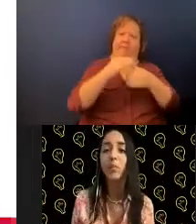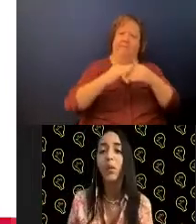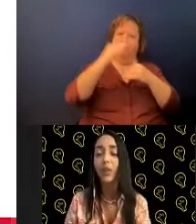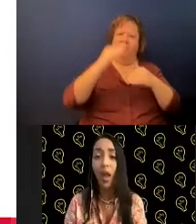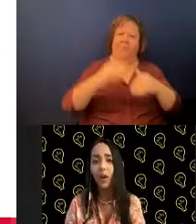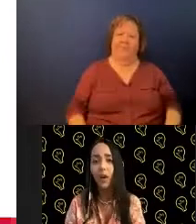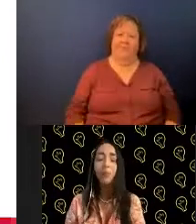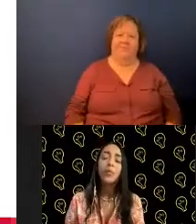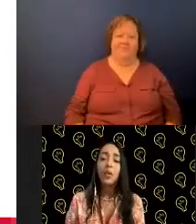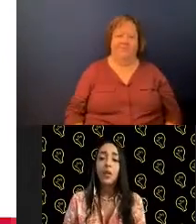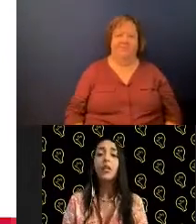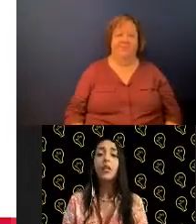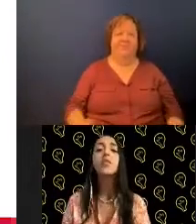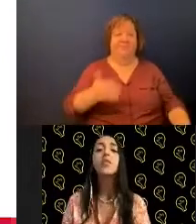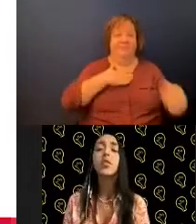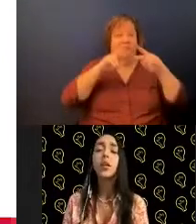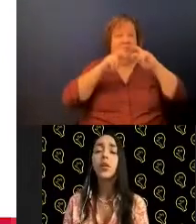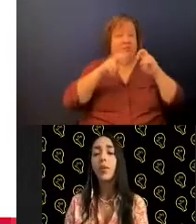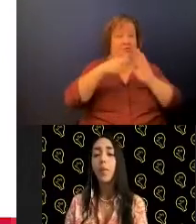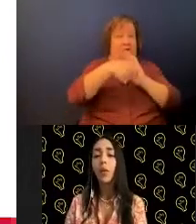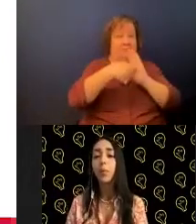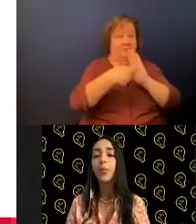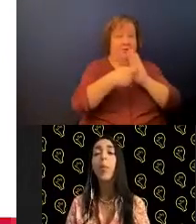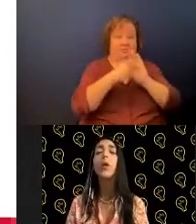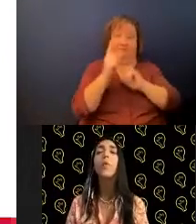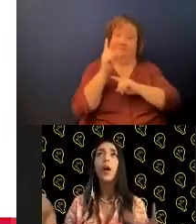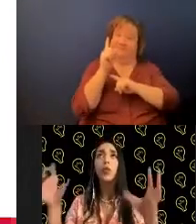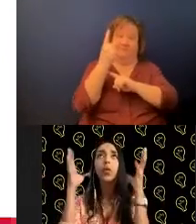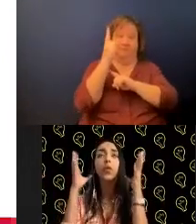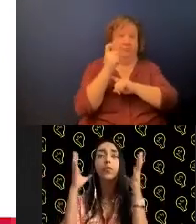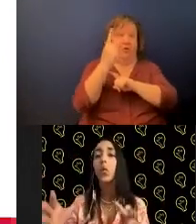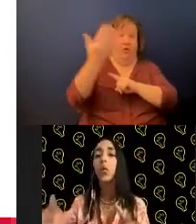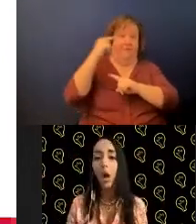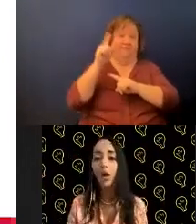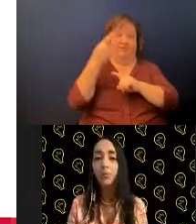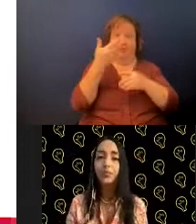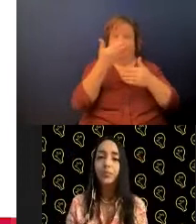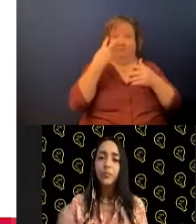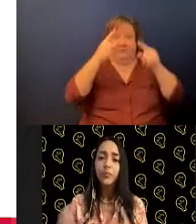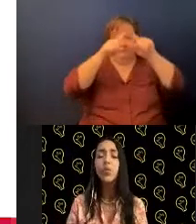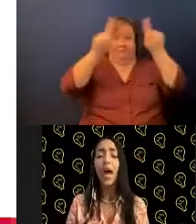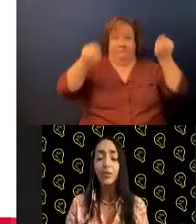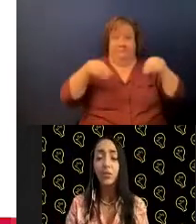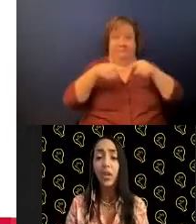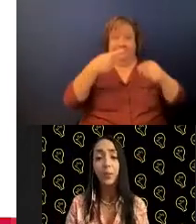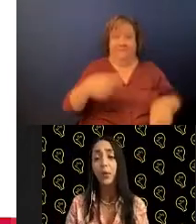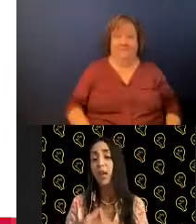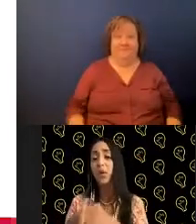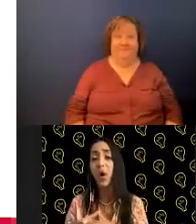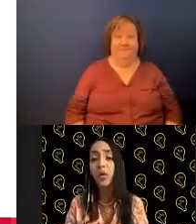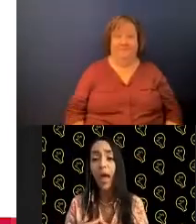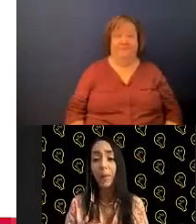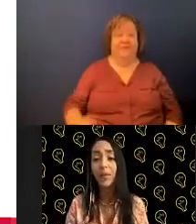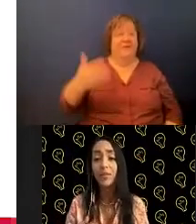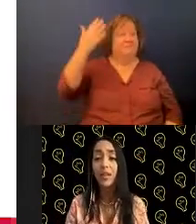we developed ever. Let me talk to you a little bit about the problem that we were focusing on, which is actually a problem that